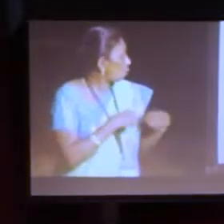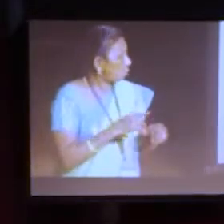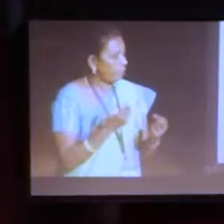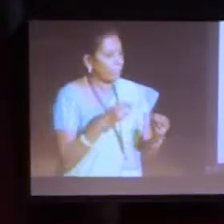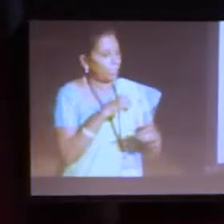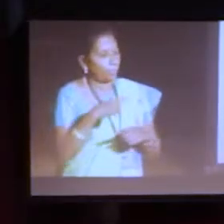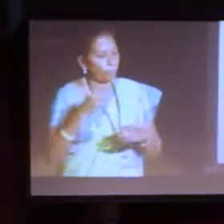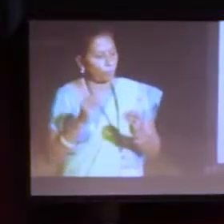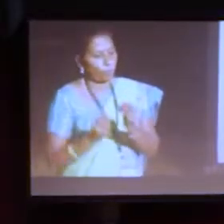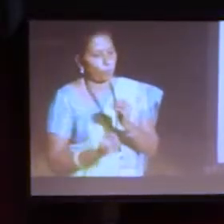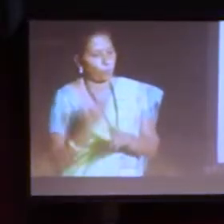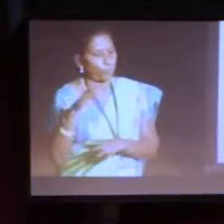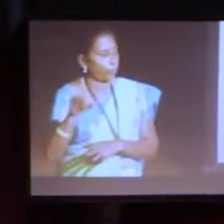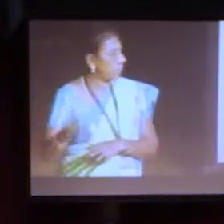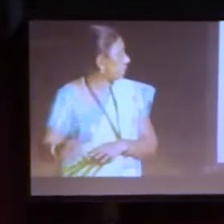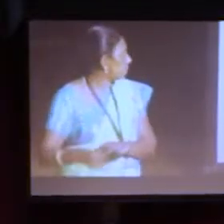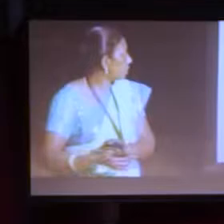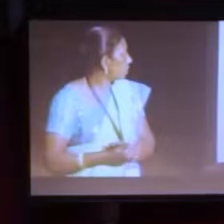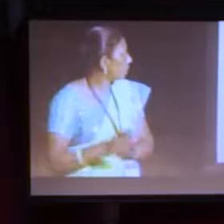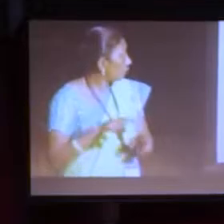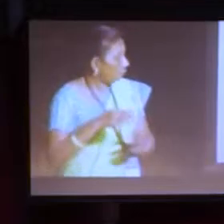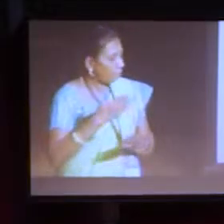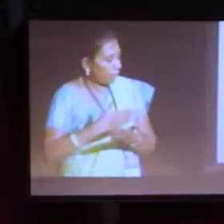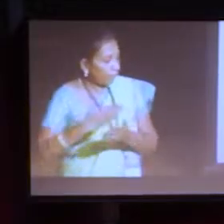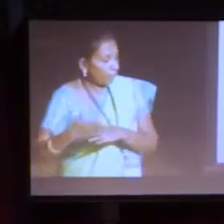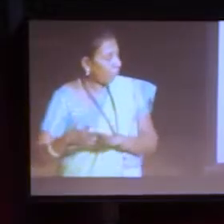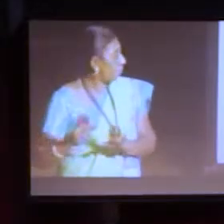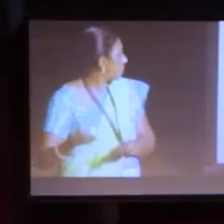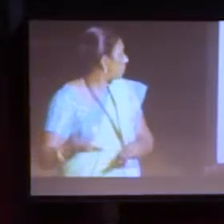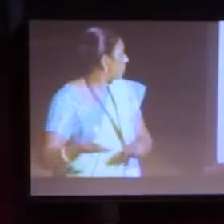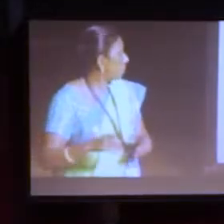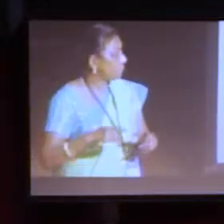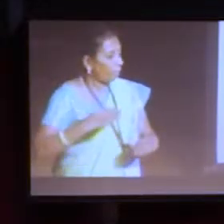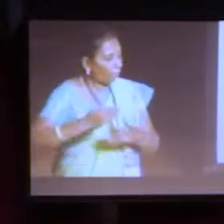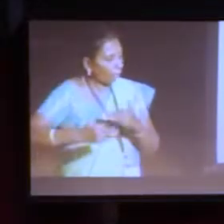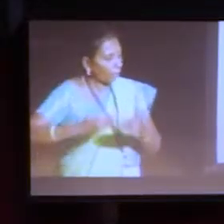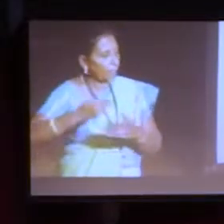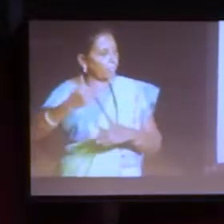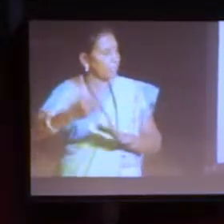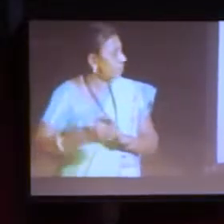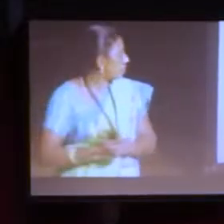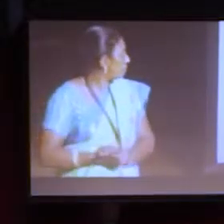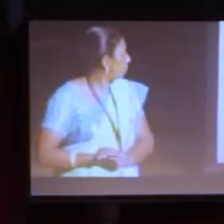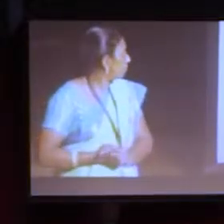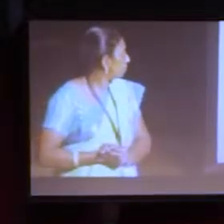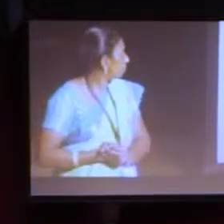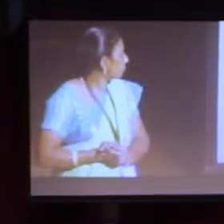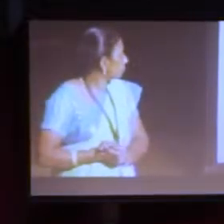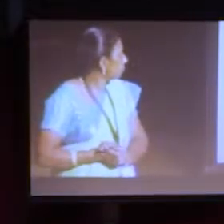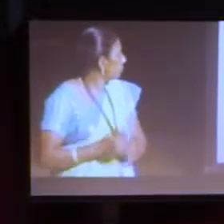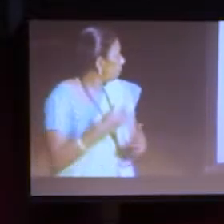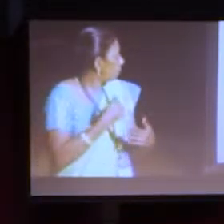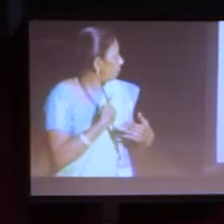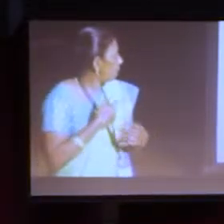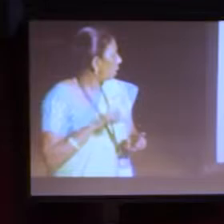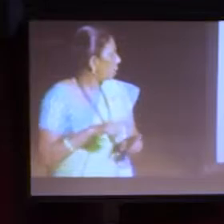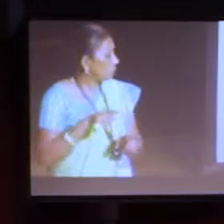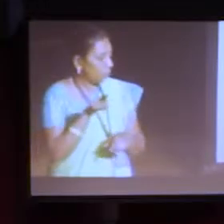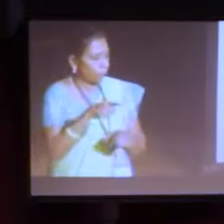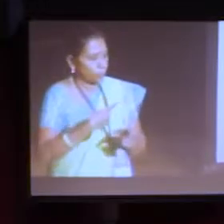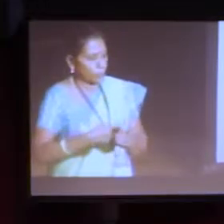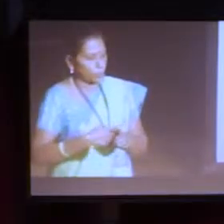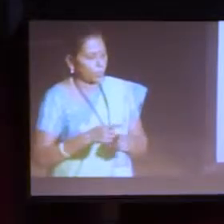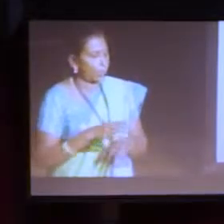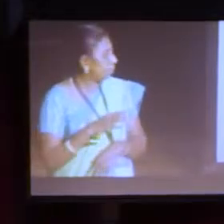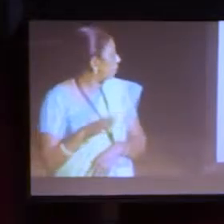product, every device in front of me, and I'm sure in front of you. And I encourage you to spend